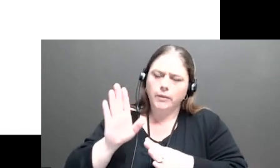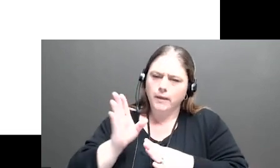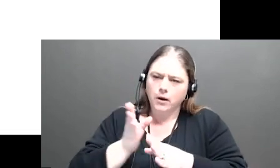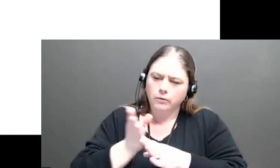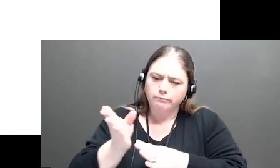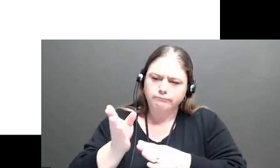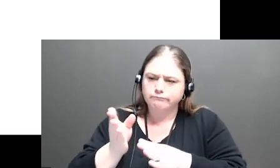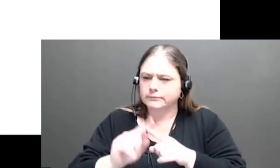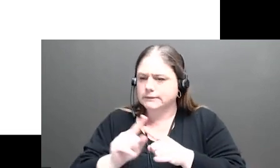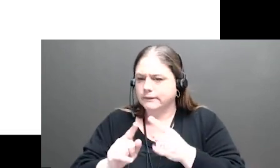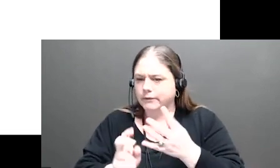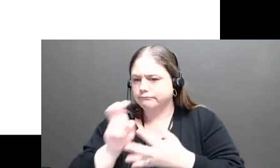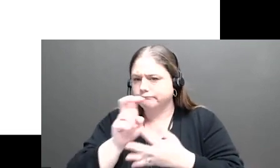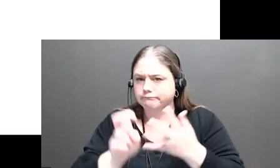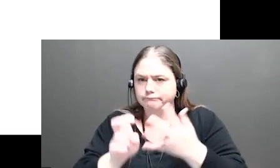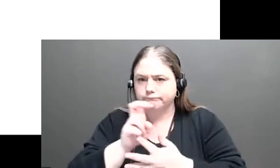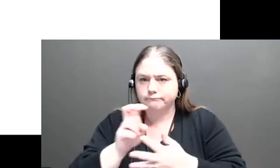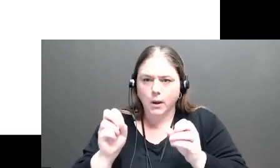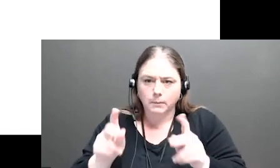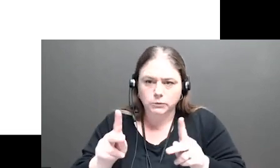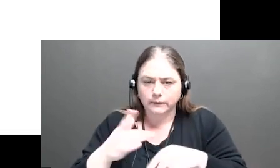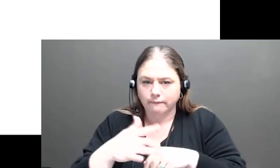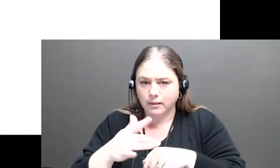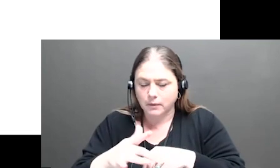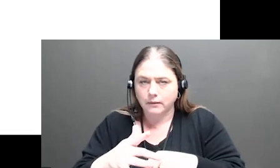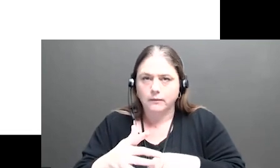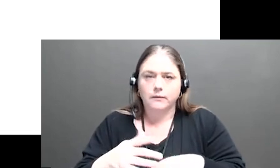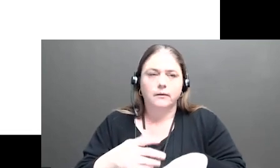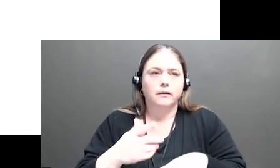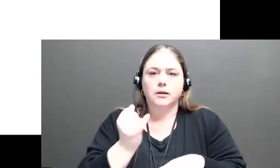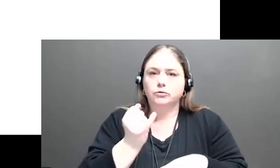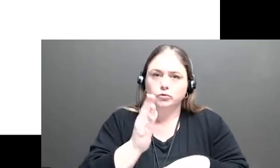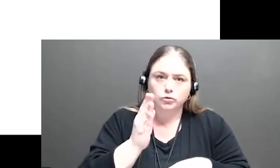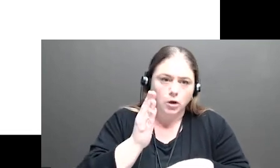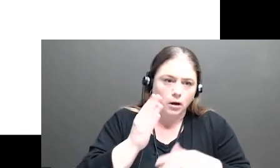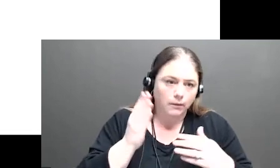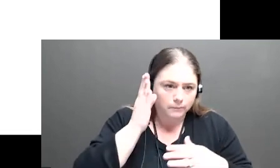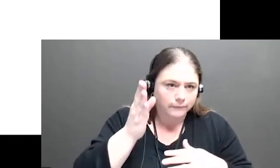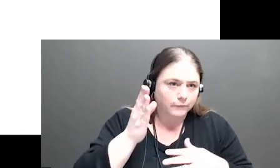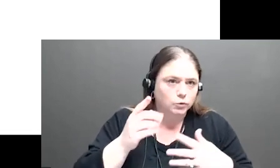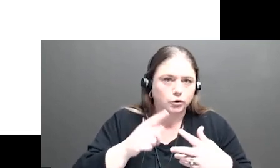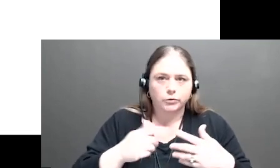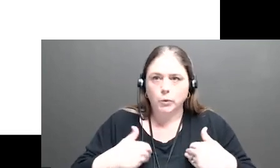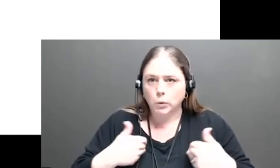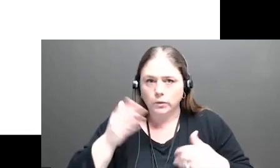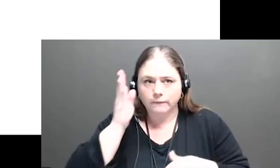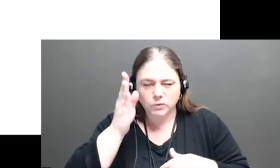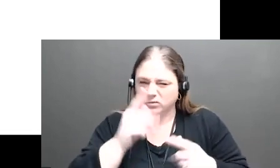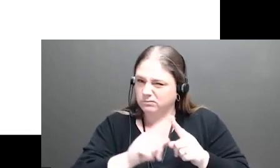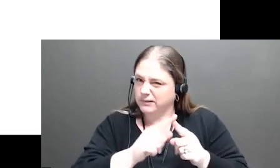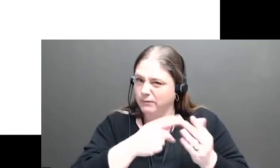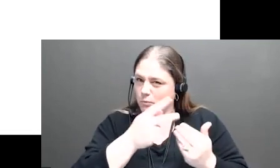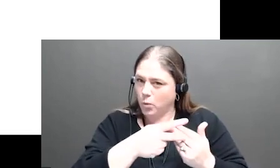youth. So many employment support programs, such as Youth the Future, engage in job development, which is where staff will